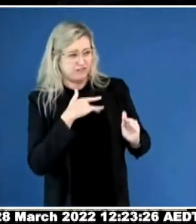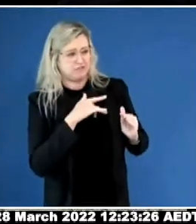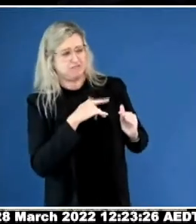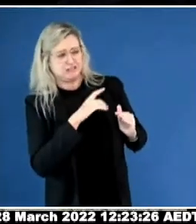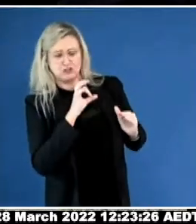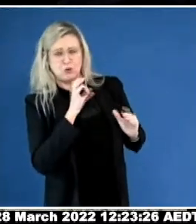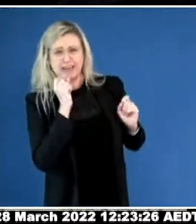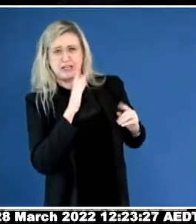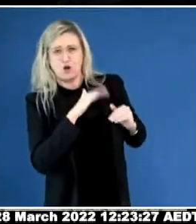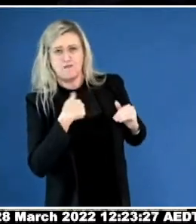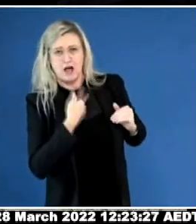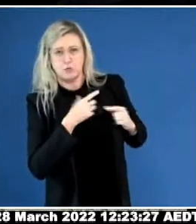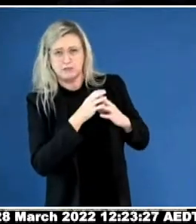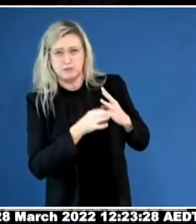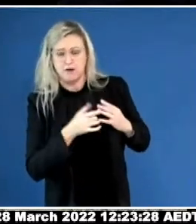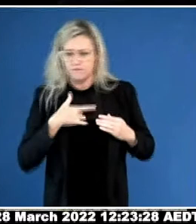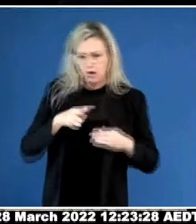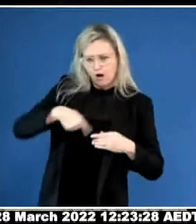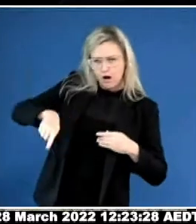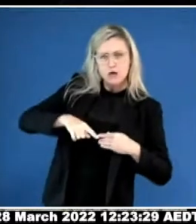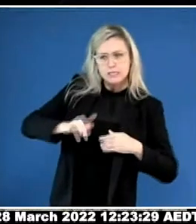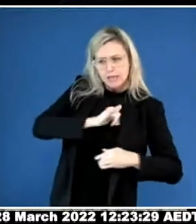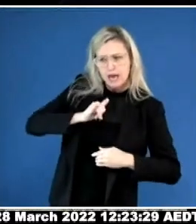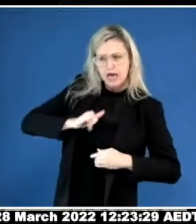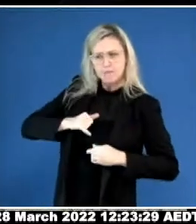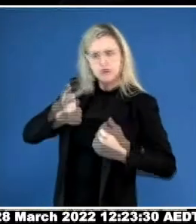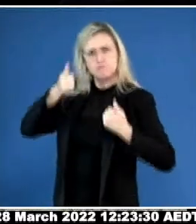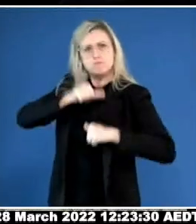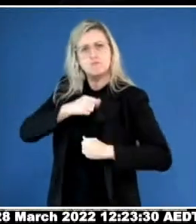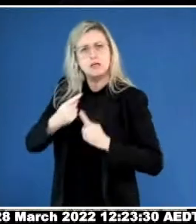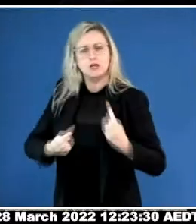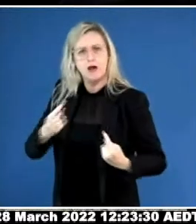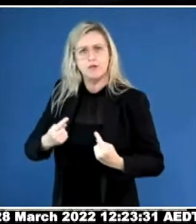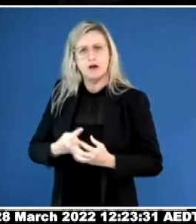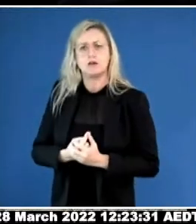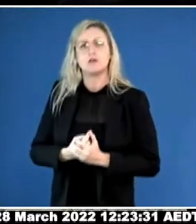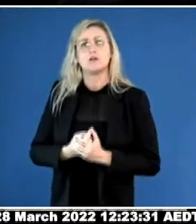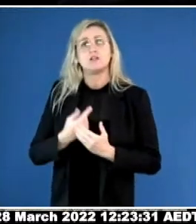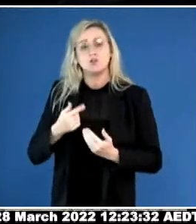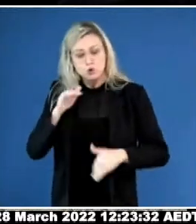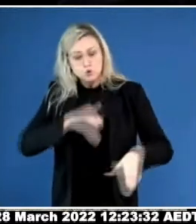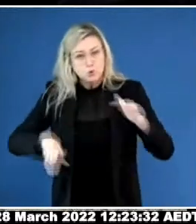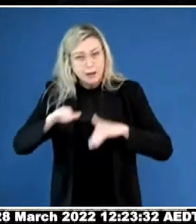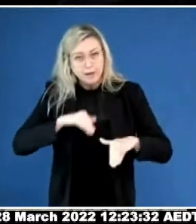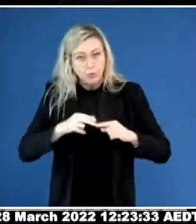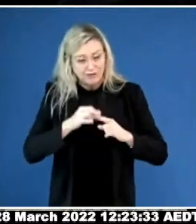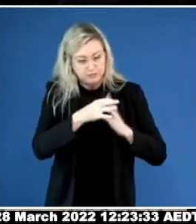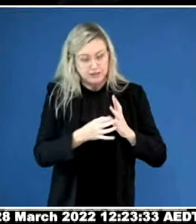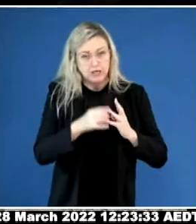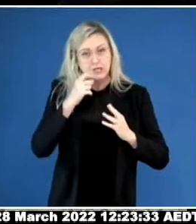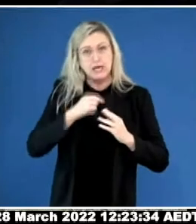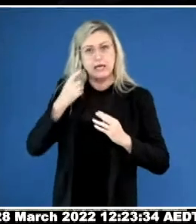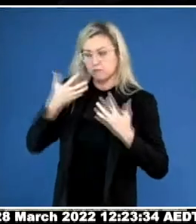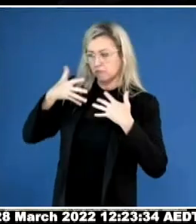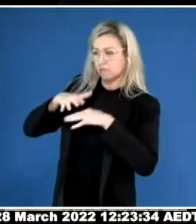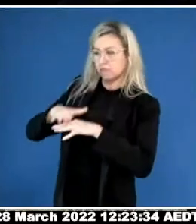And then going into, you know, swimming, where we're very integrated into able body sports and with a club, the training